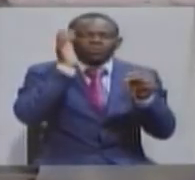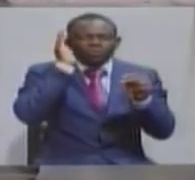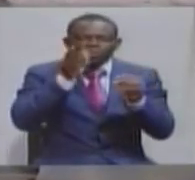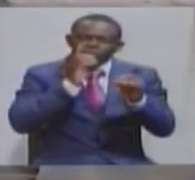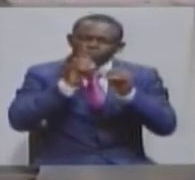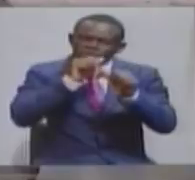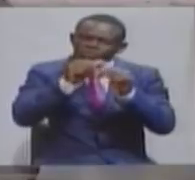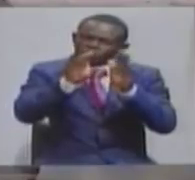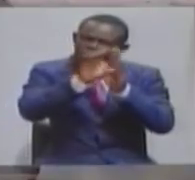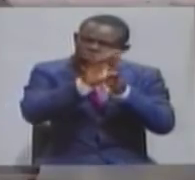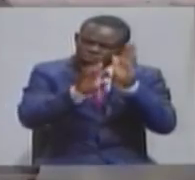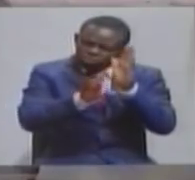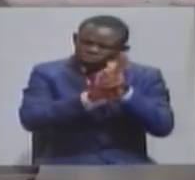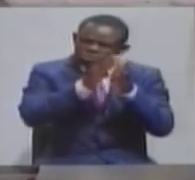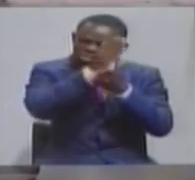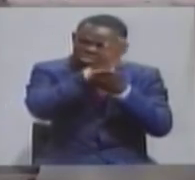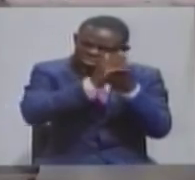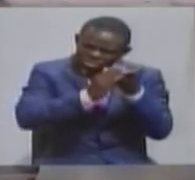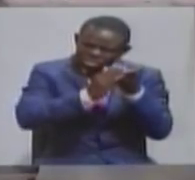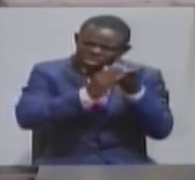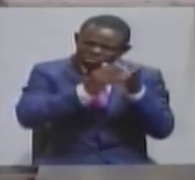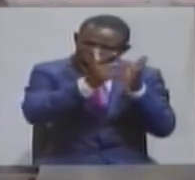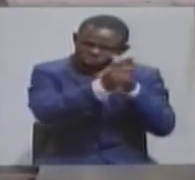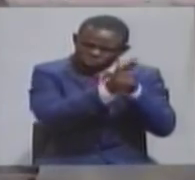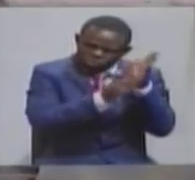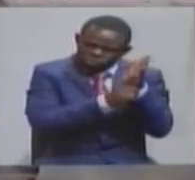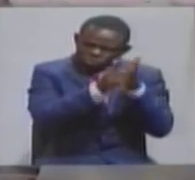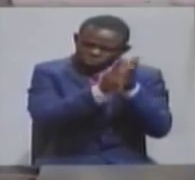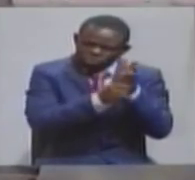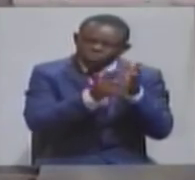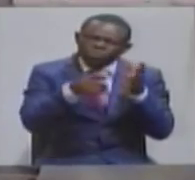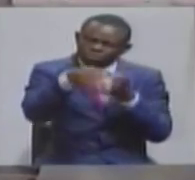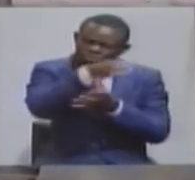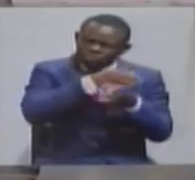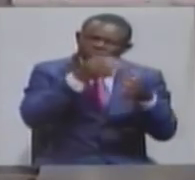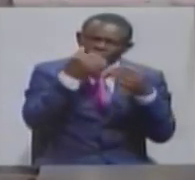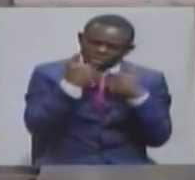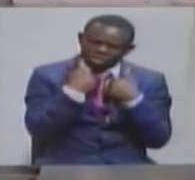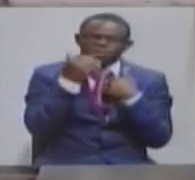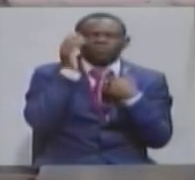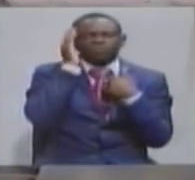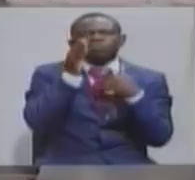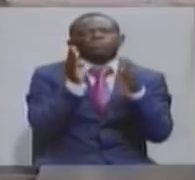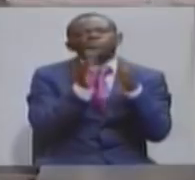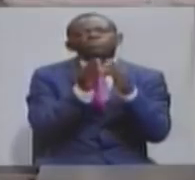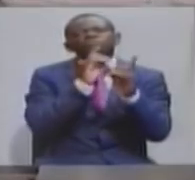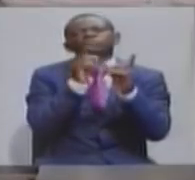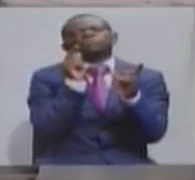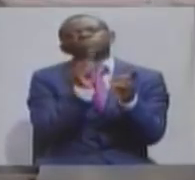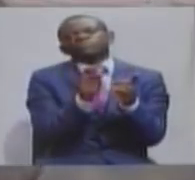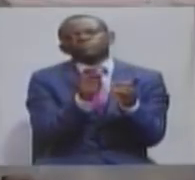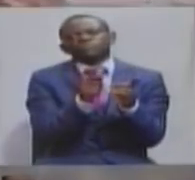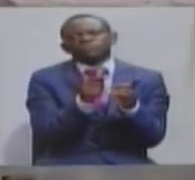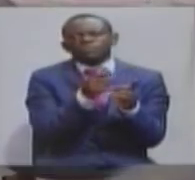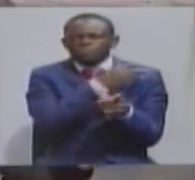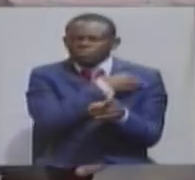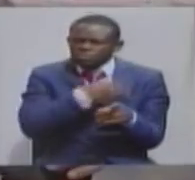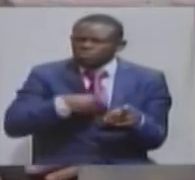challenges. They will talk about them as parliamentarians, they will talk about them as Secretaries General, and they will talk about